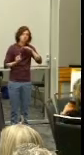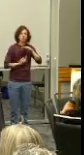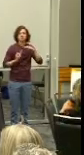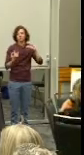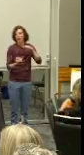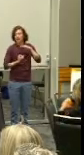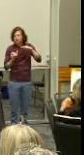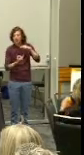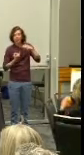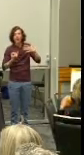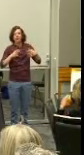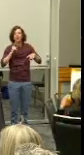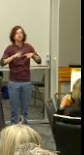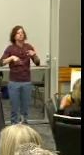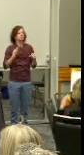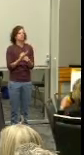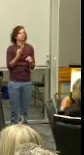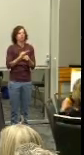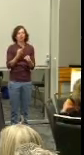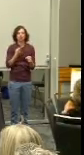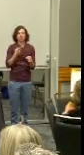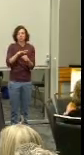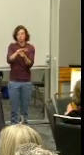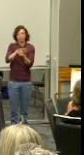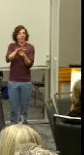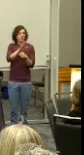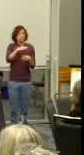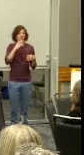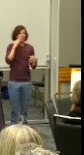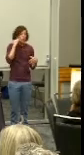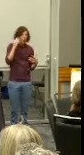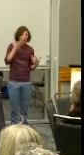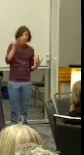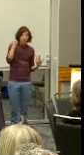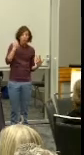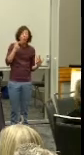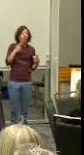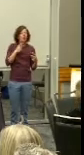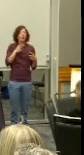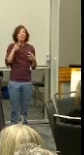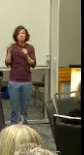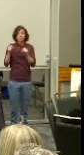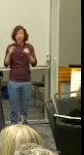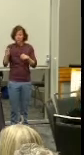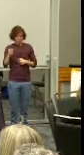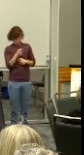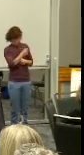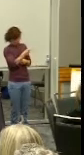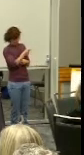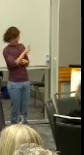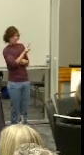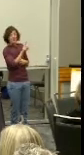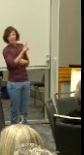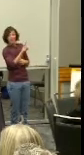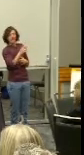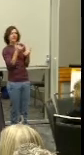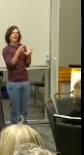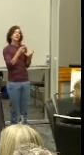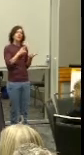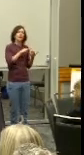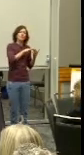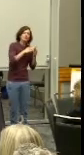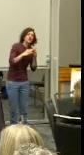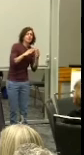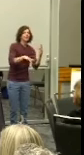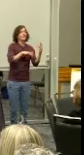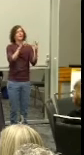before. We were able to get her into a place that was universally designed, and now she is connecting with community. She's having that